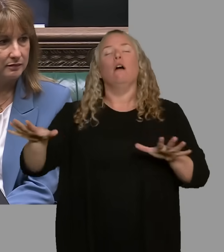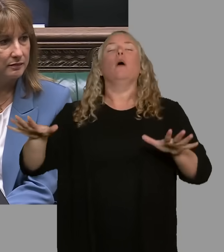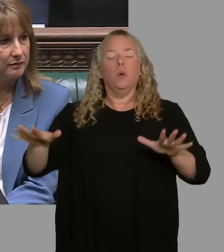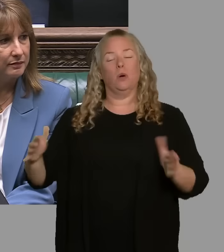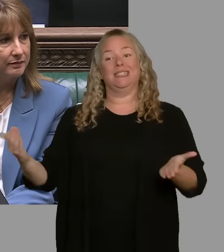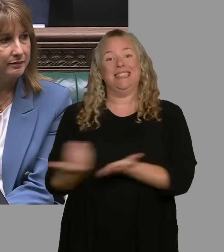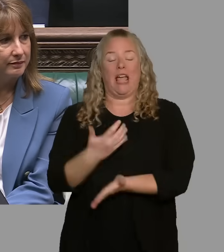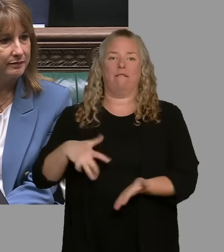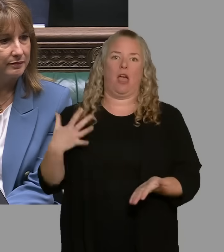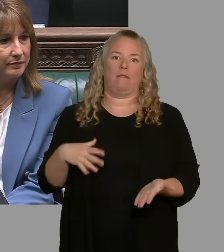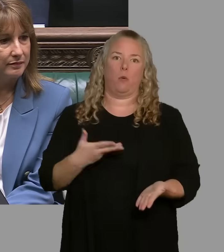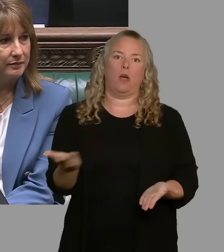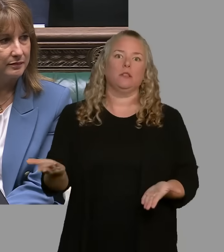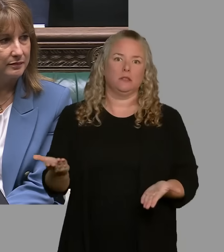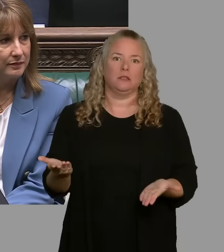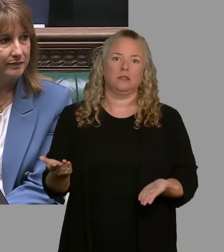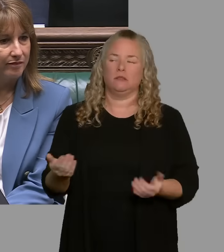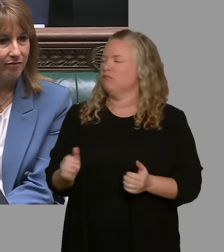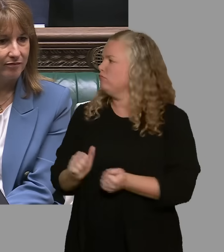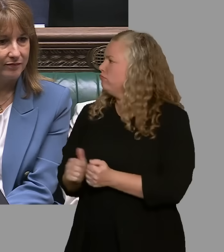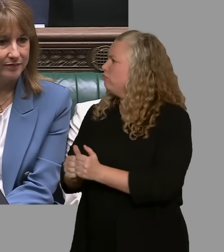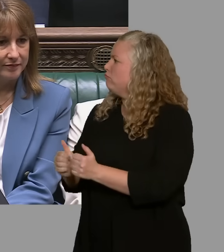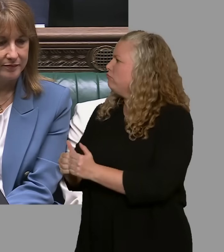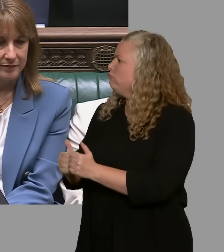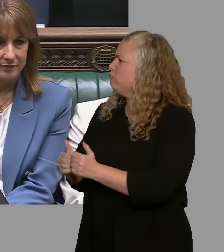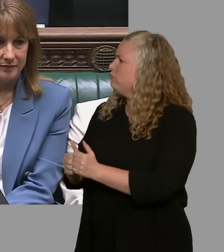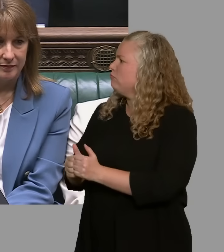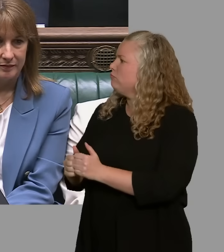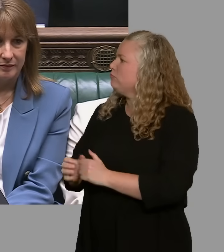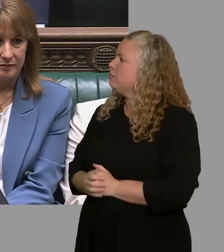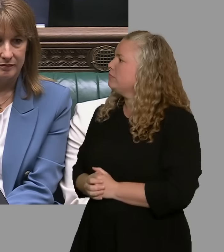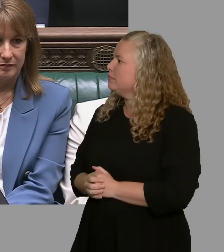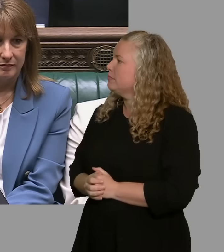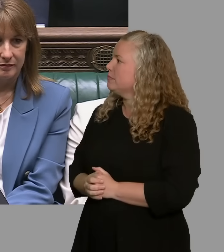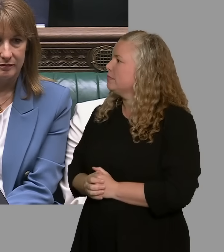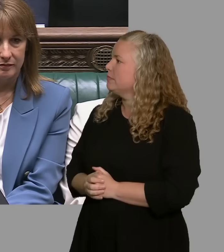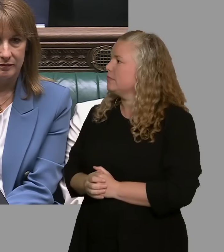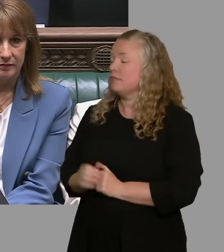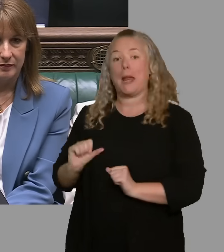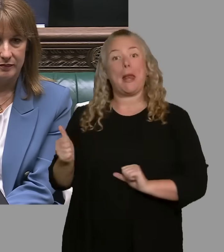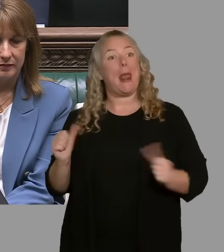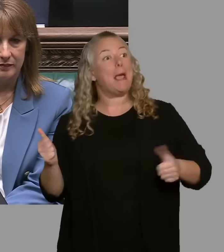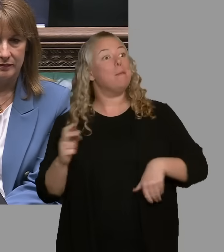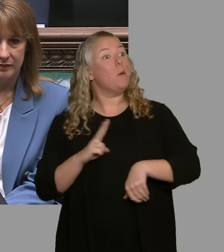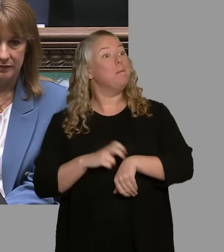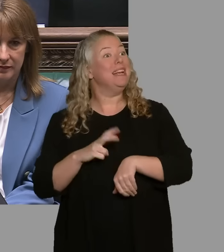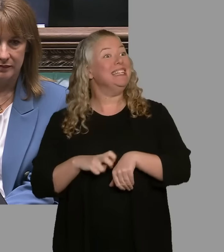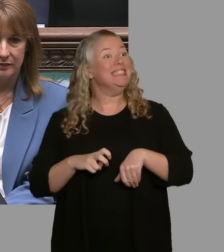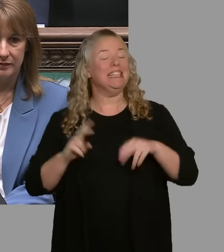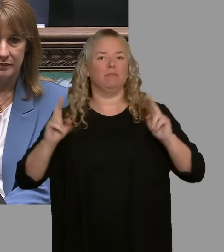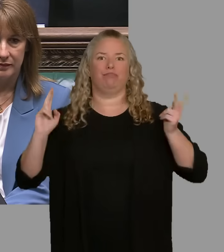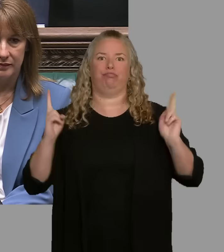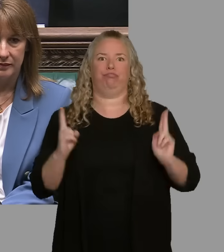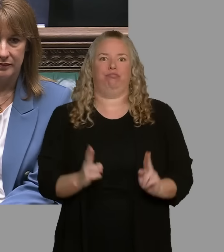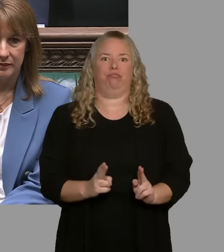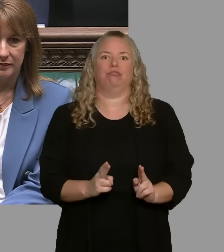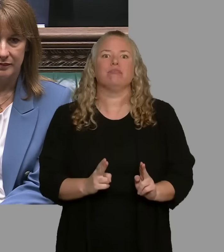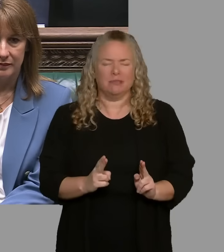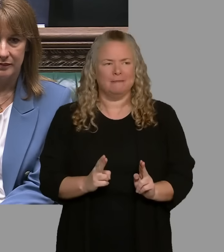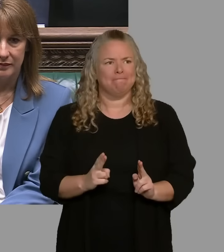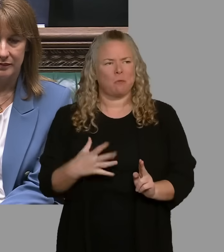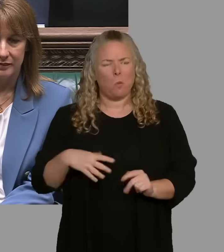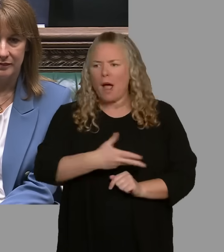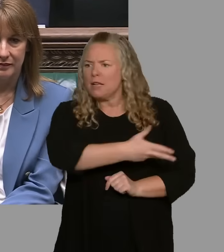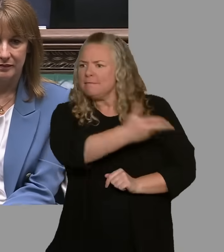that's exactly why I've committed to putting 13,000 additional police personnel back in our town centres and communities. That